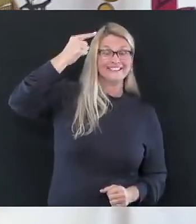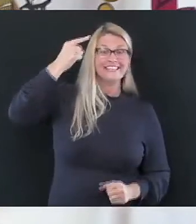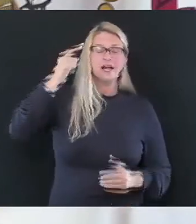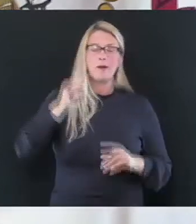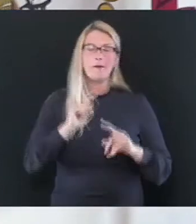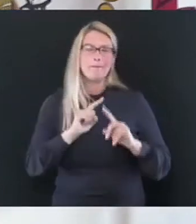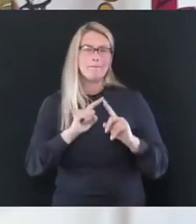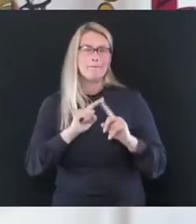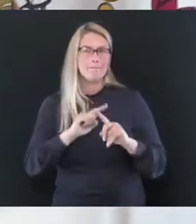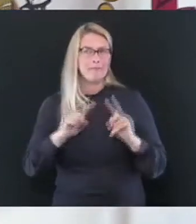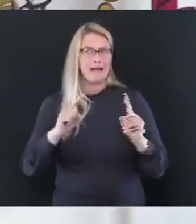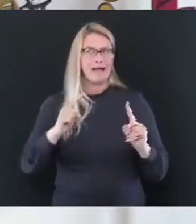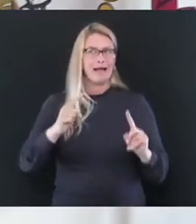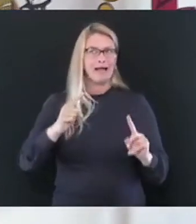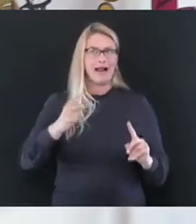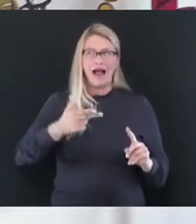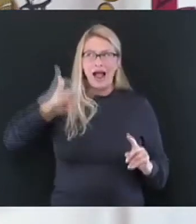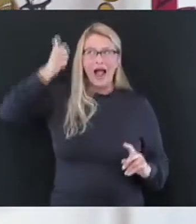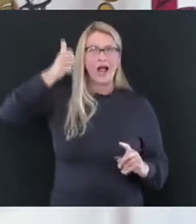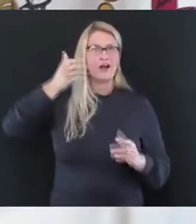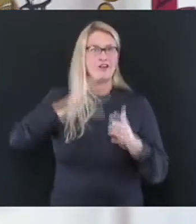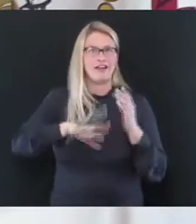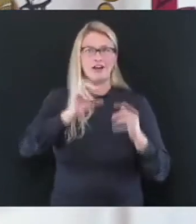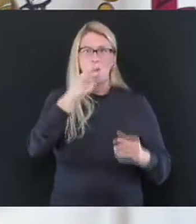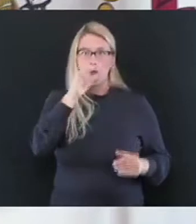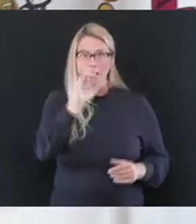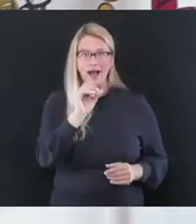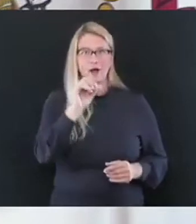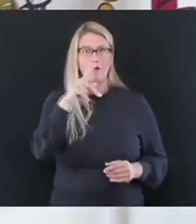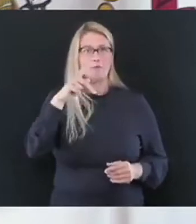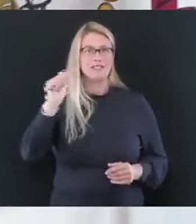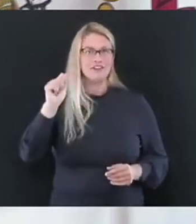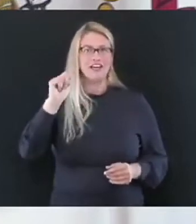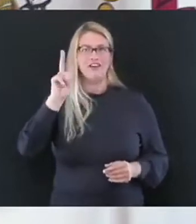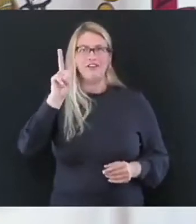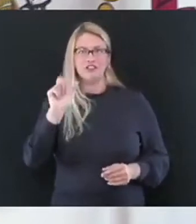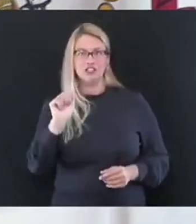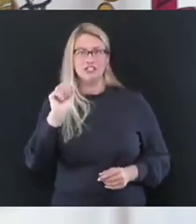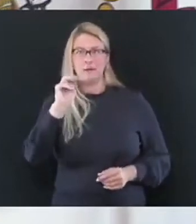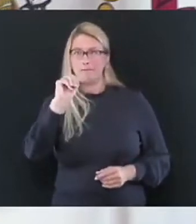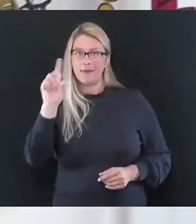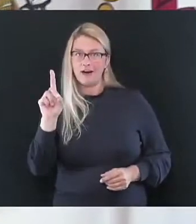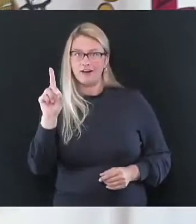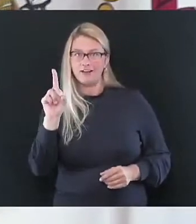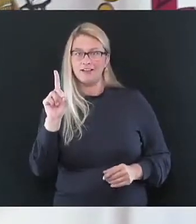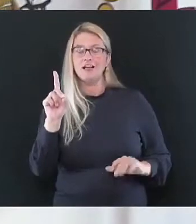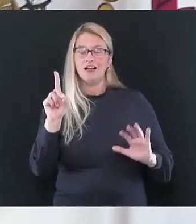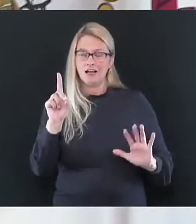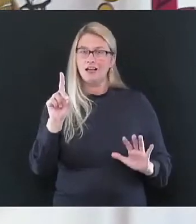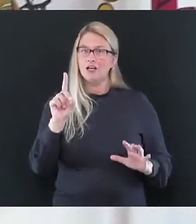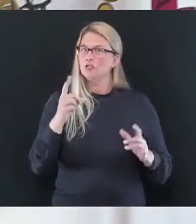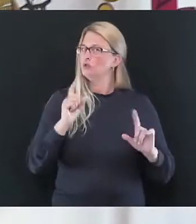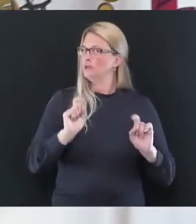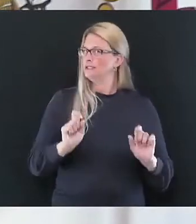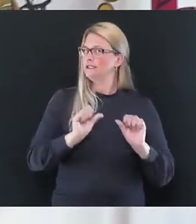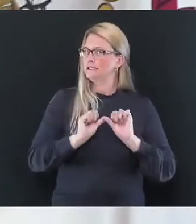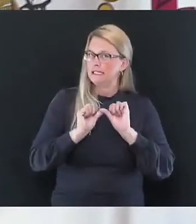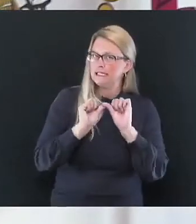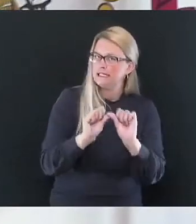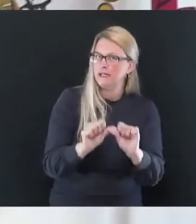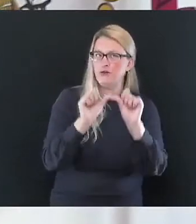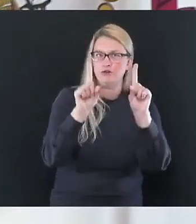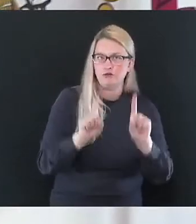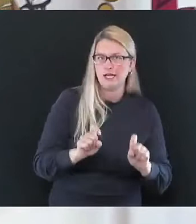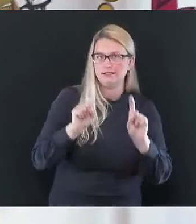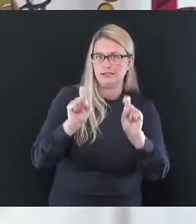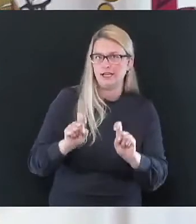are higher than Ohio, Pennsylvania, Virginia, and Maryland. We absolutely need to continue to test and test and test